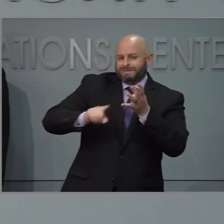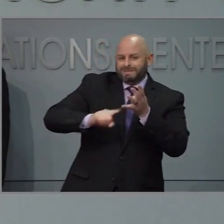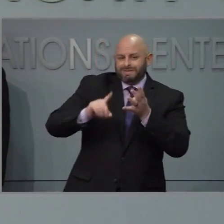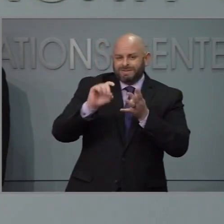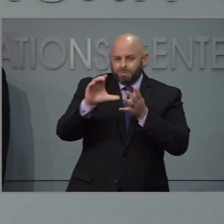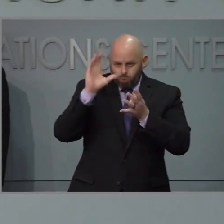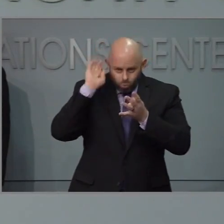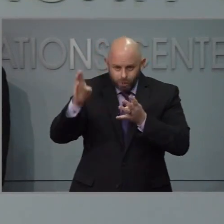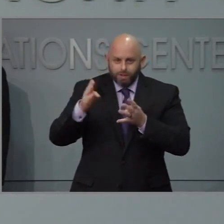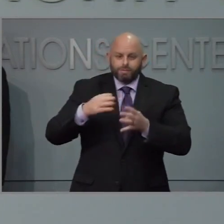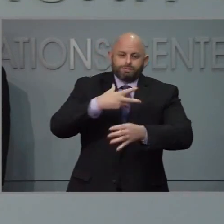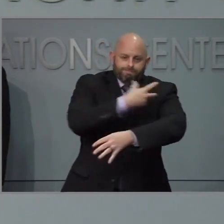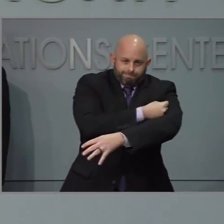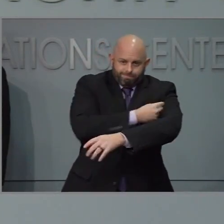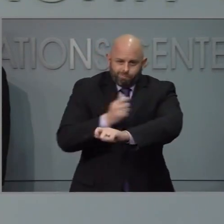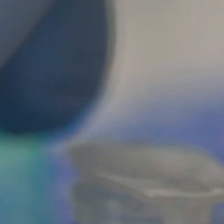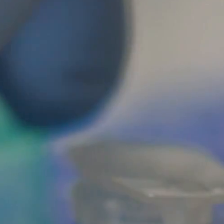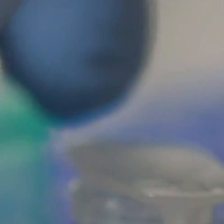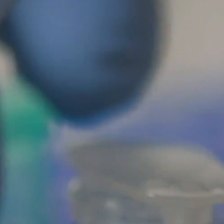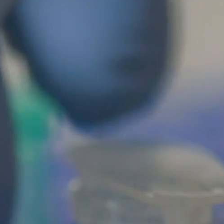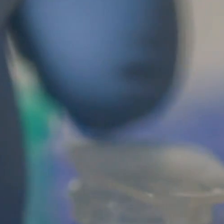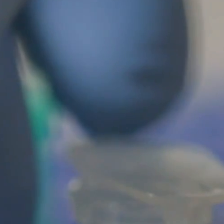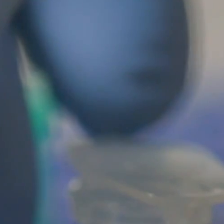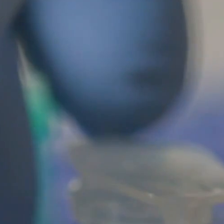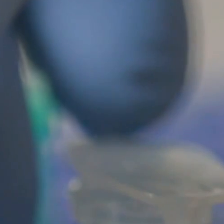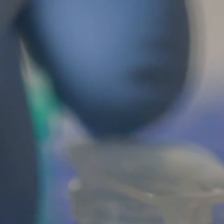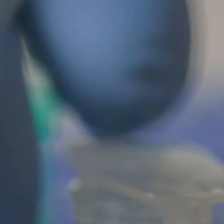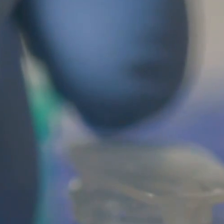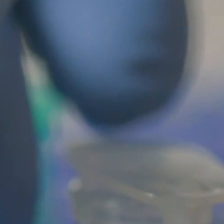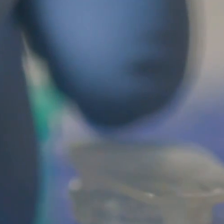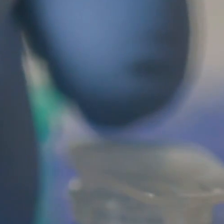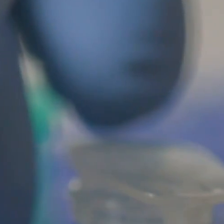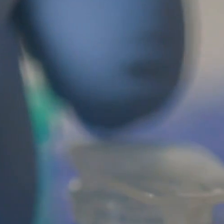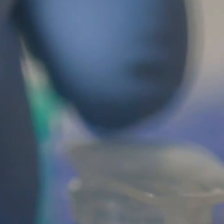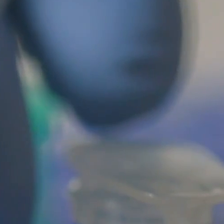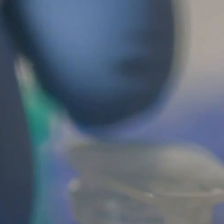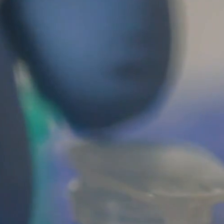Beyond that, questions remain. In Moyoc, Allie Weatherton, 13 News Now.